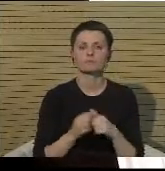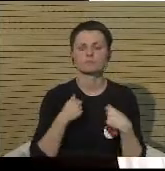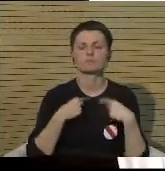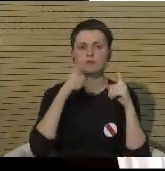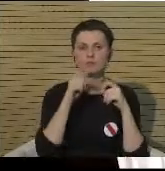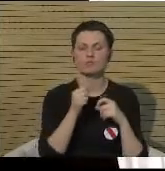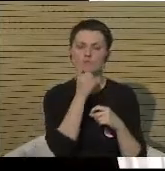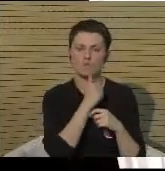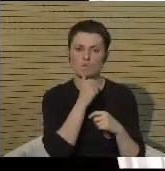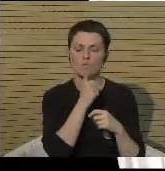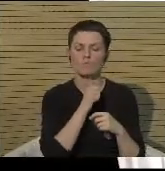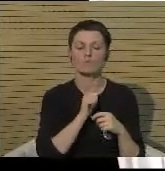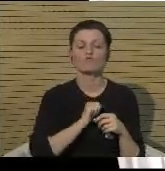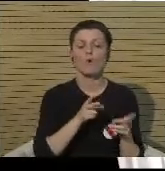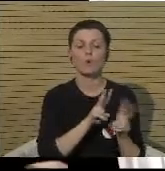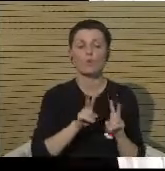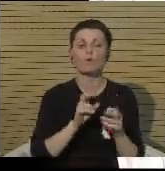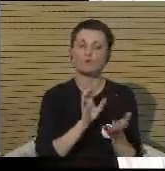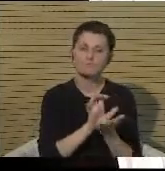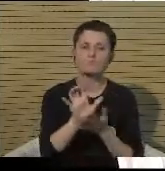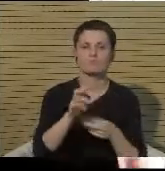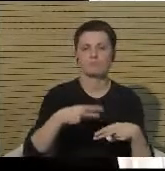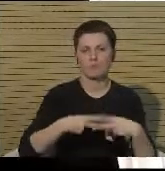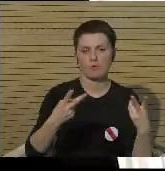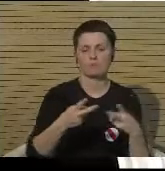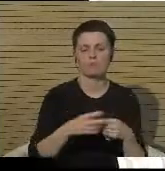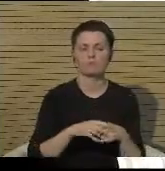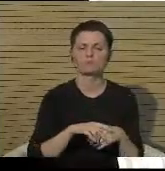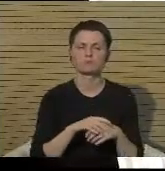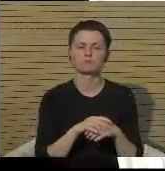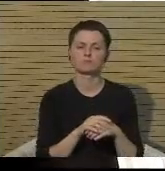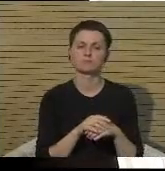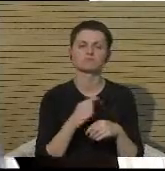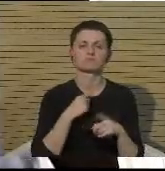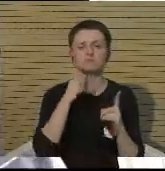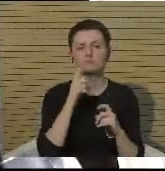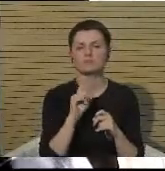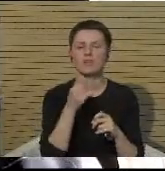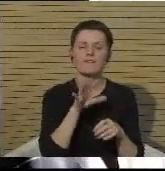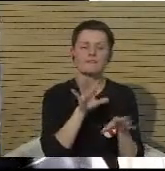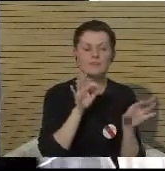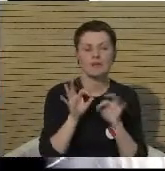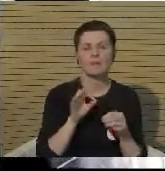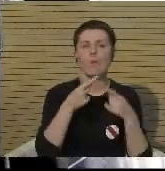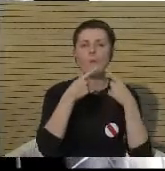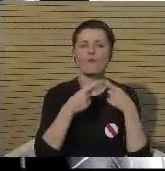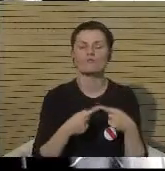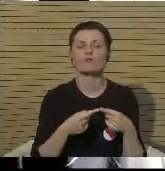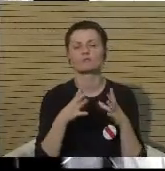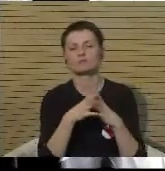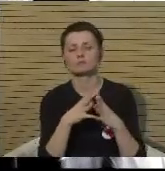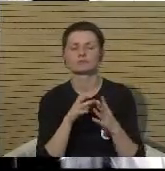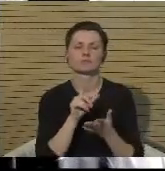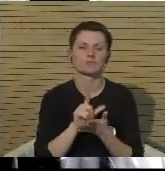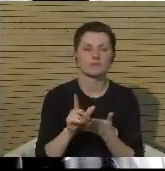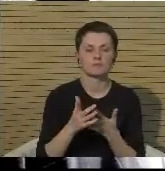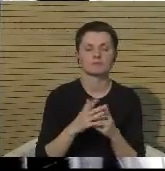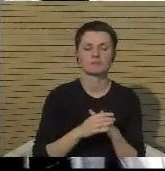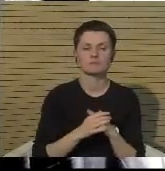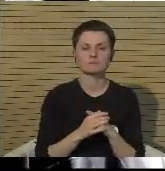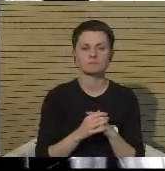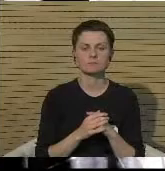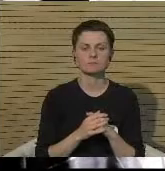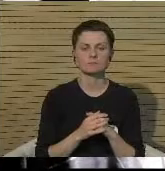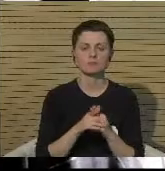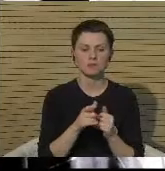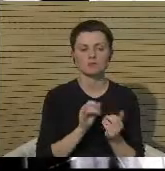And later on, I started to publish my translations. I always tried to select